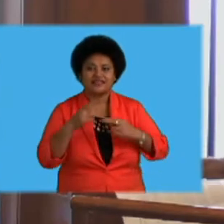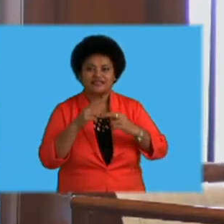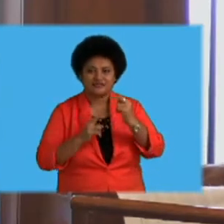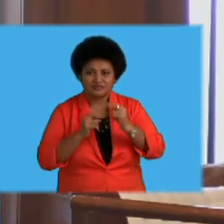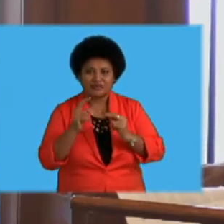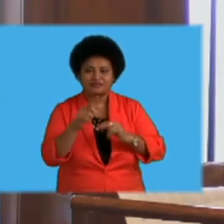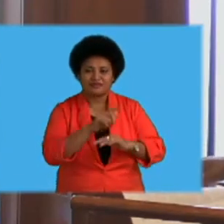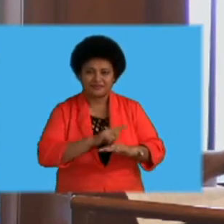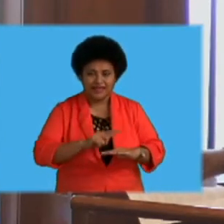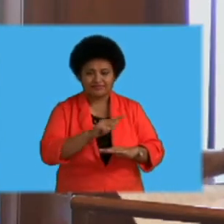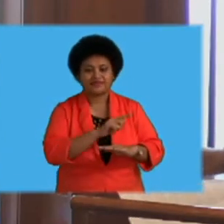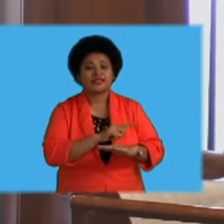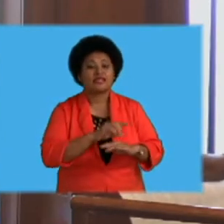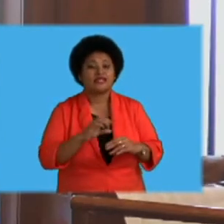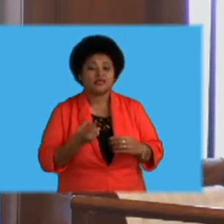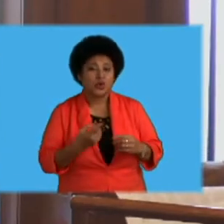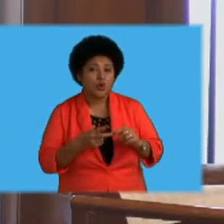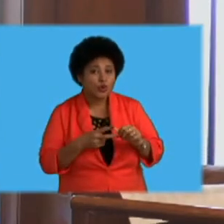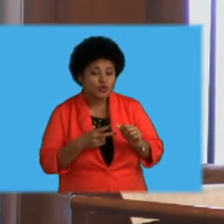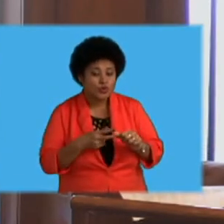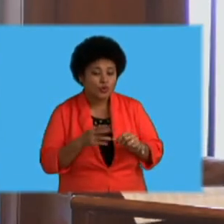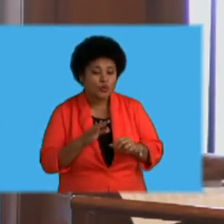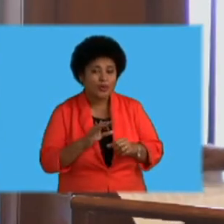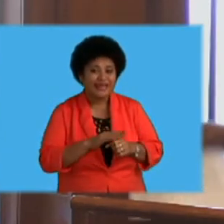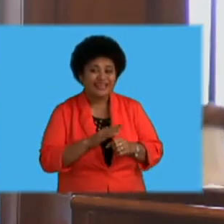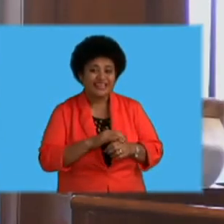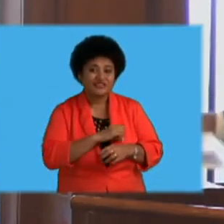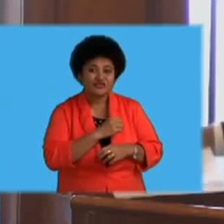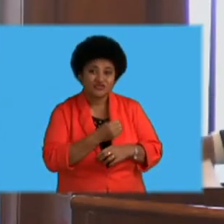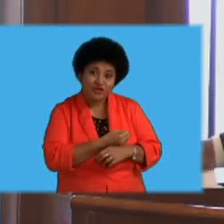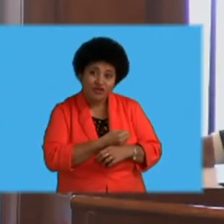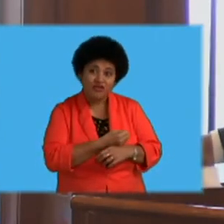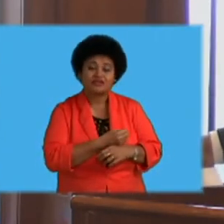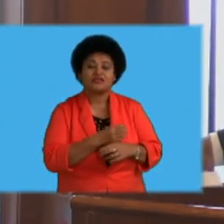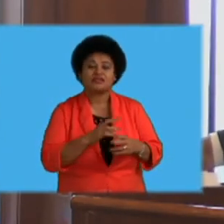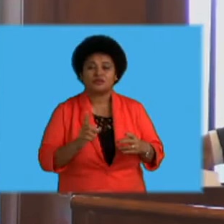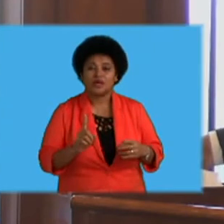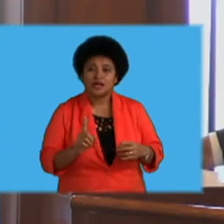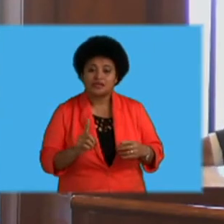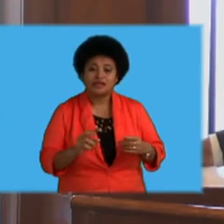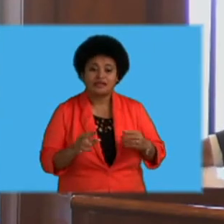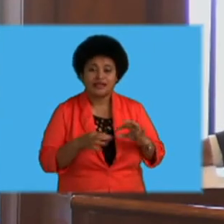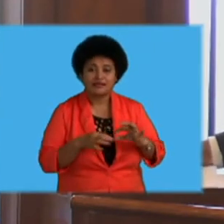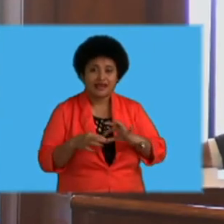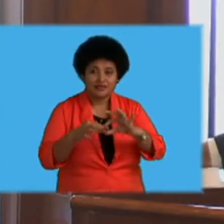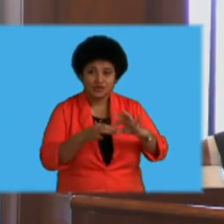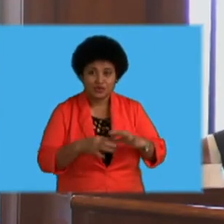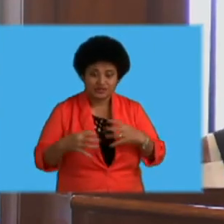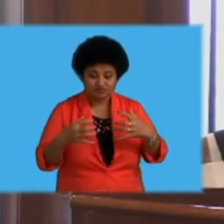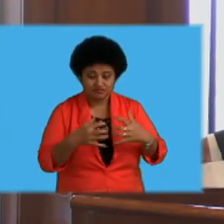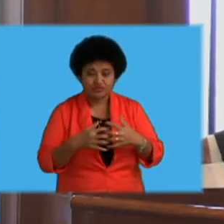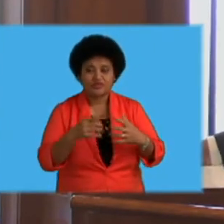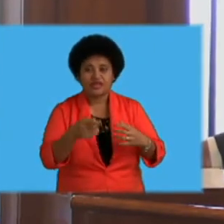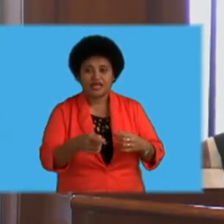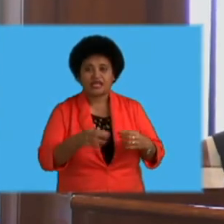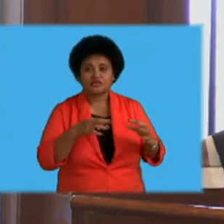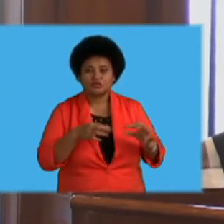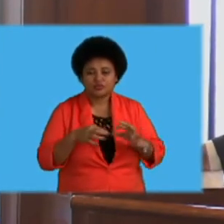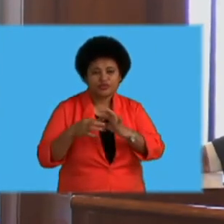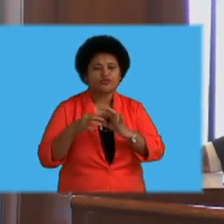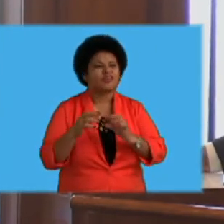Honourable Deputy Speaker, further to that, the strengthening of the geodetic network, the Ministry has been instrumental in matters relating to national